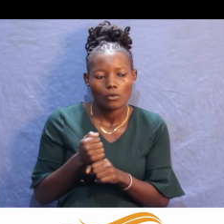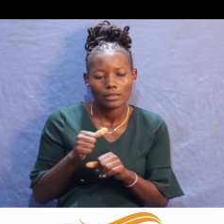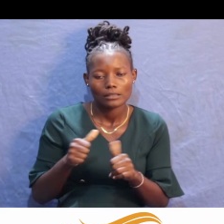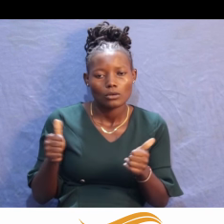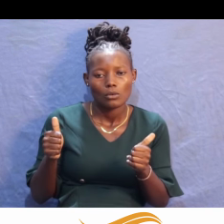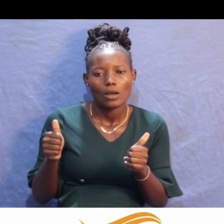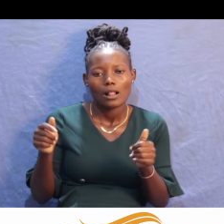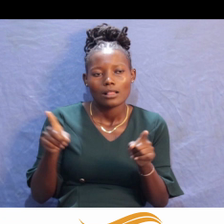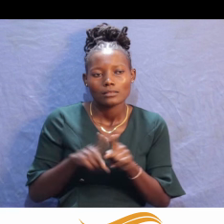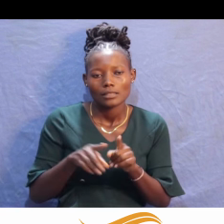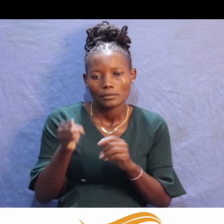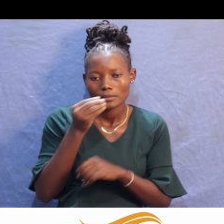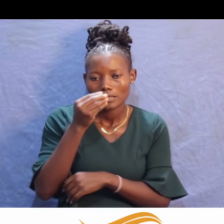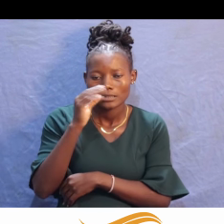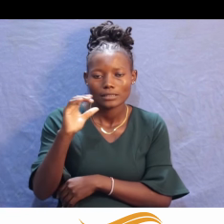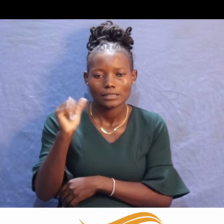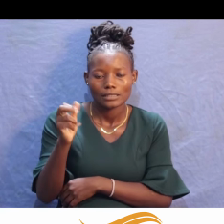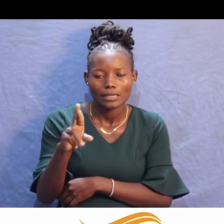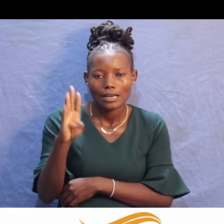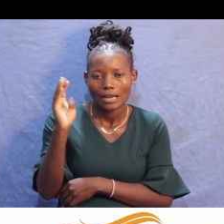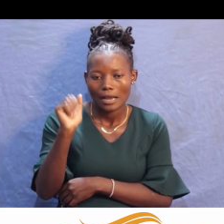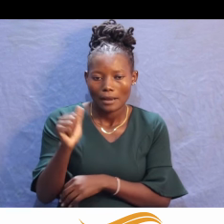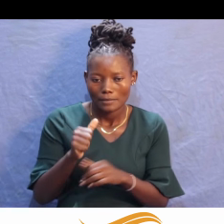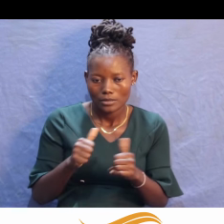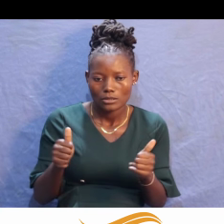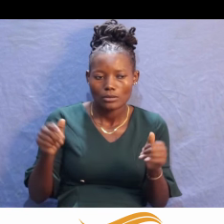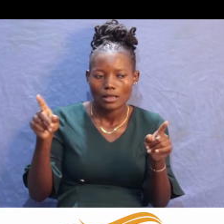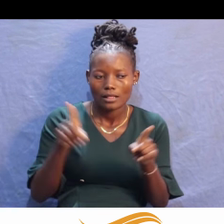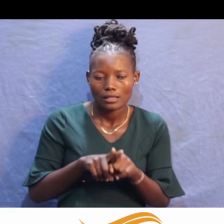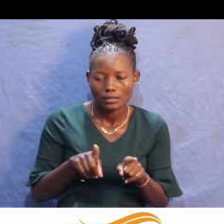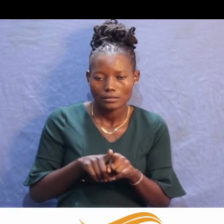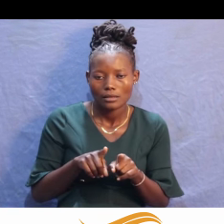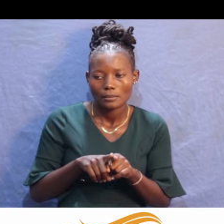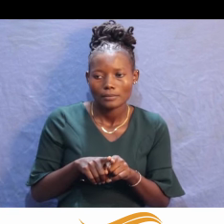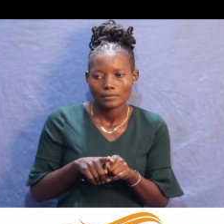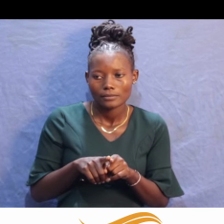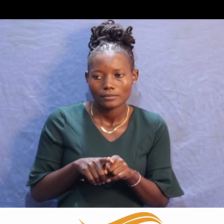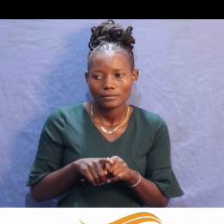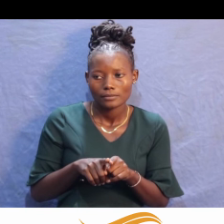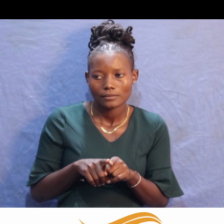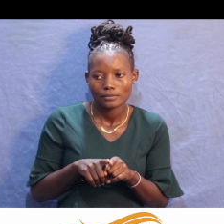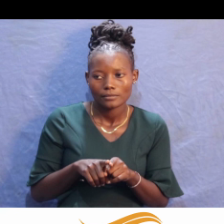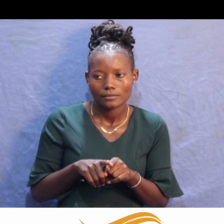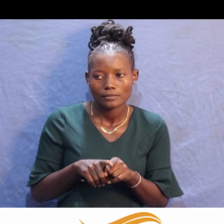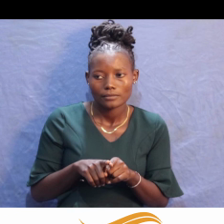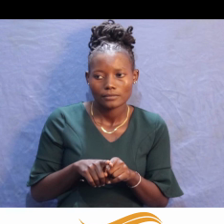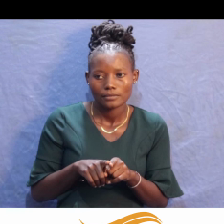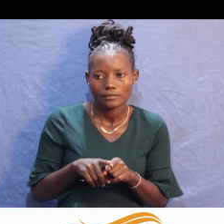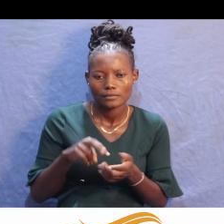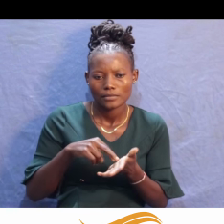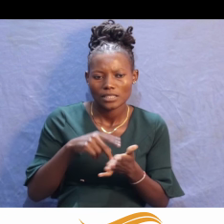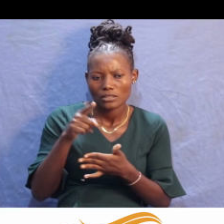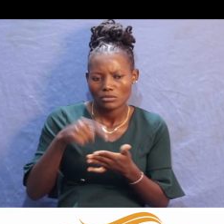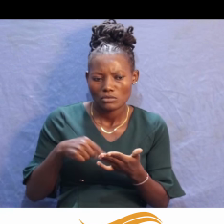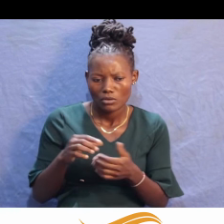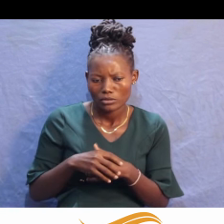appropriately, carbohydrates, and working them appropriately. So that's that. So what does this mean for you